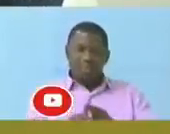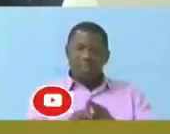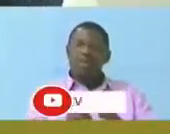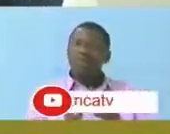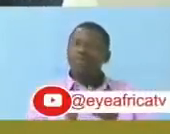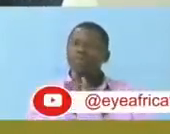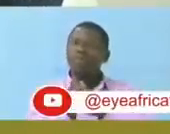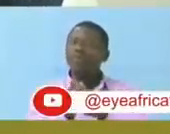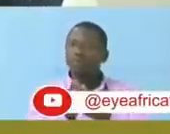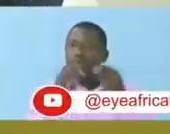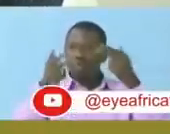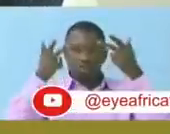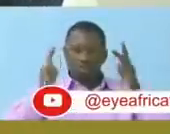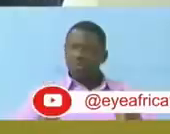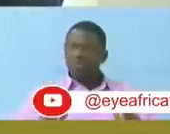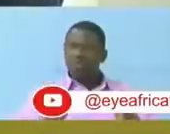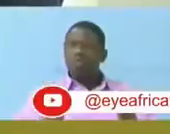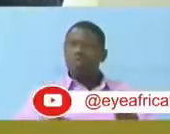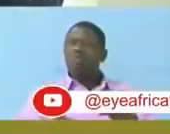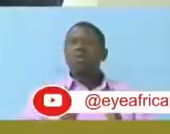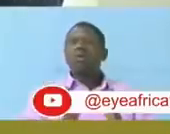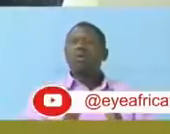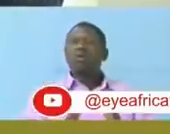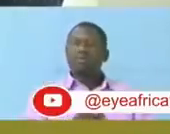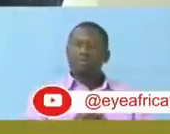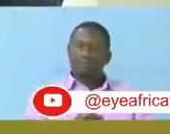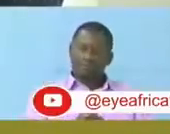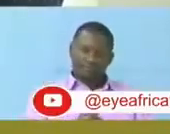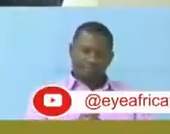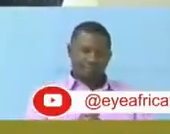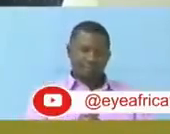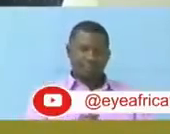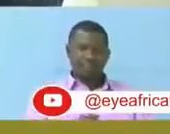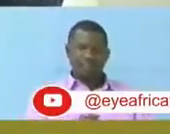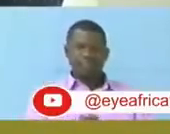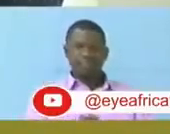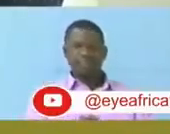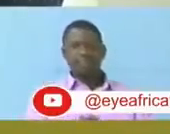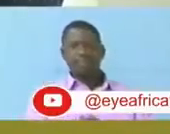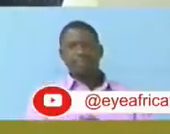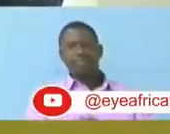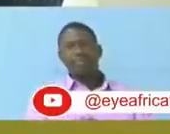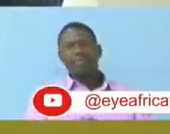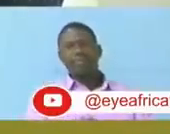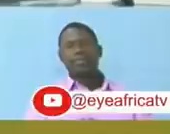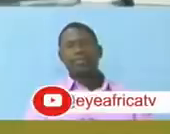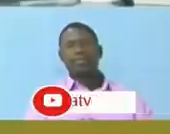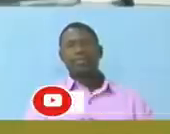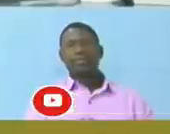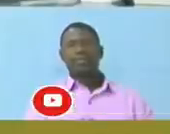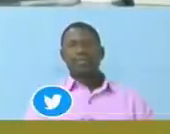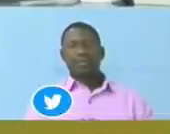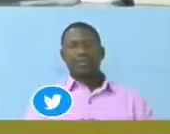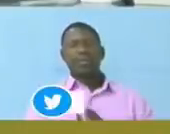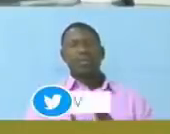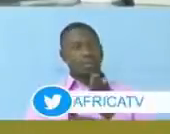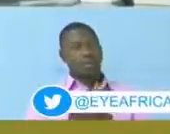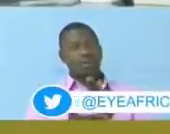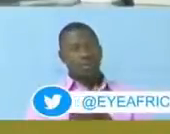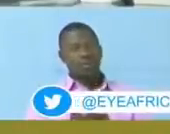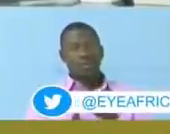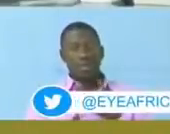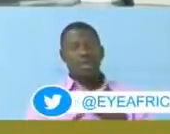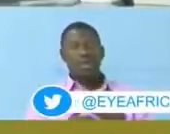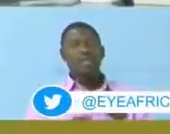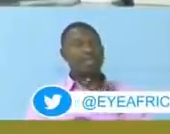mel dialan ko ngabunda so do ko gunda so mi alan ko wol buka luwani buka ko ma fela. Definitely there are entities that are